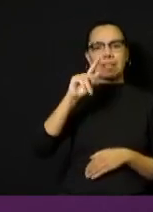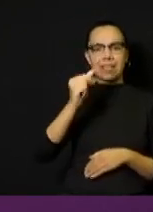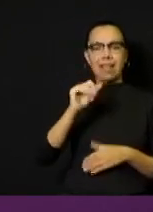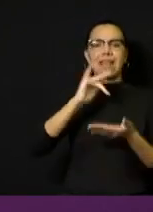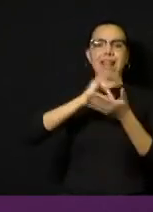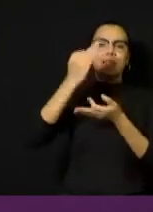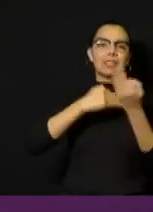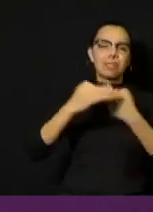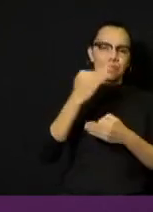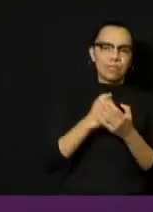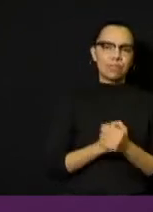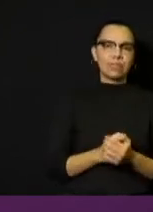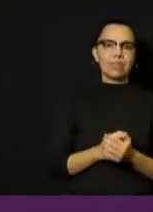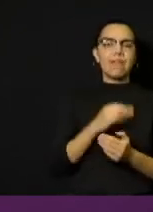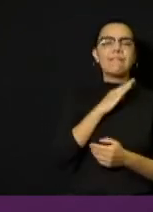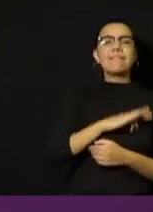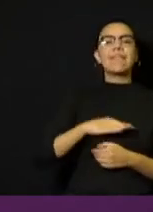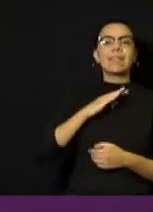Thank you, everyone.